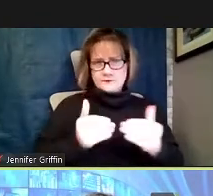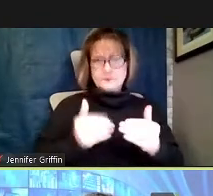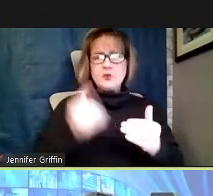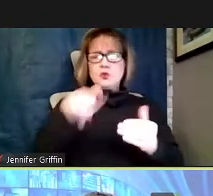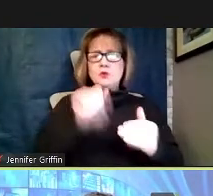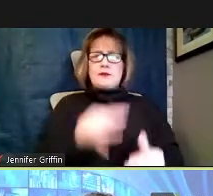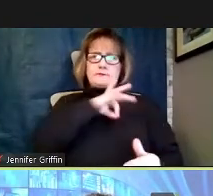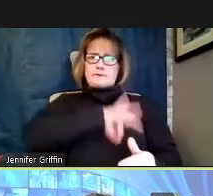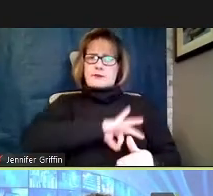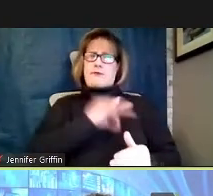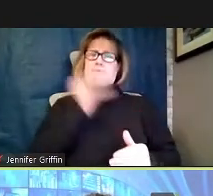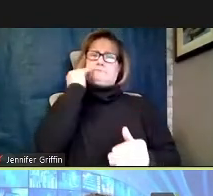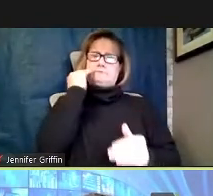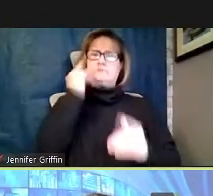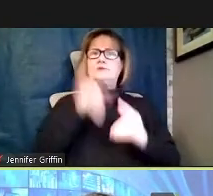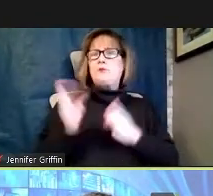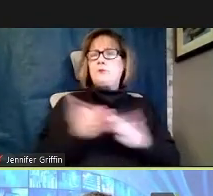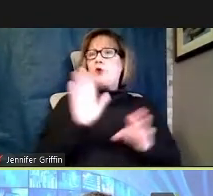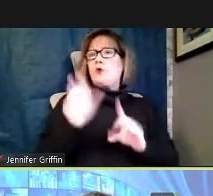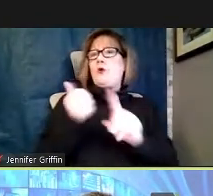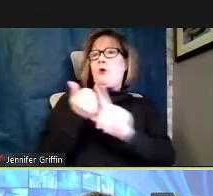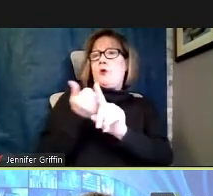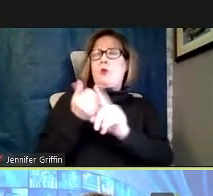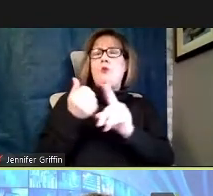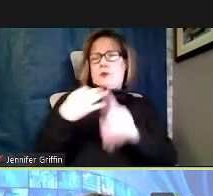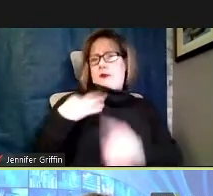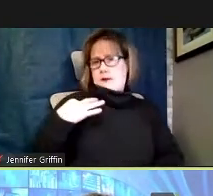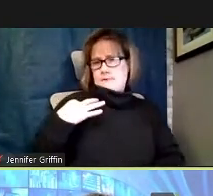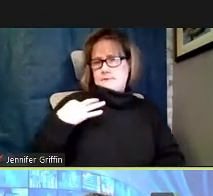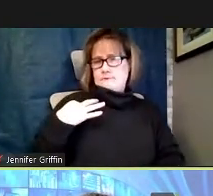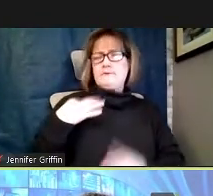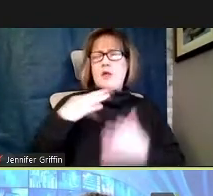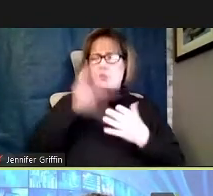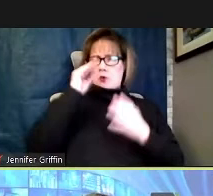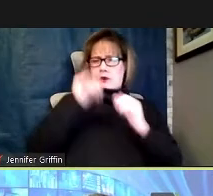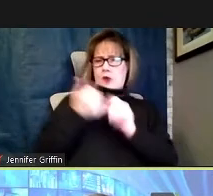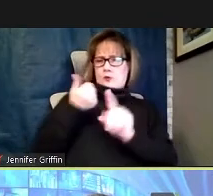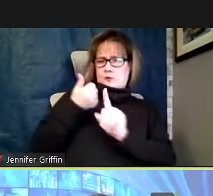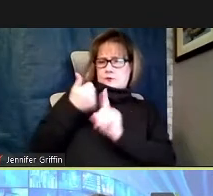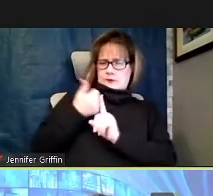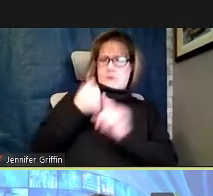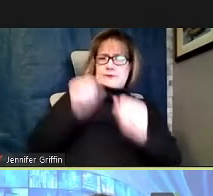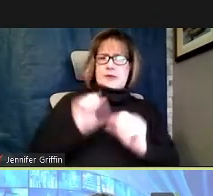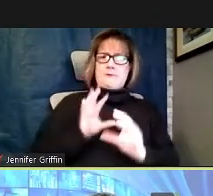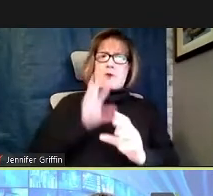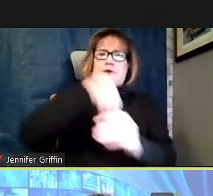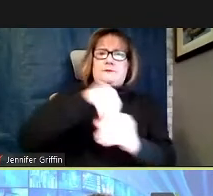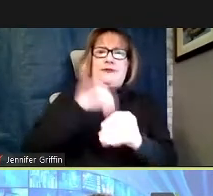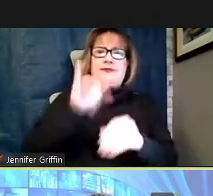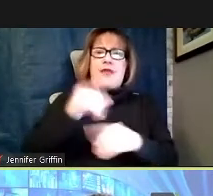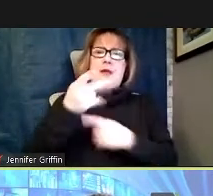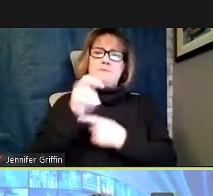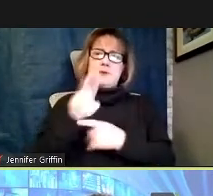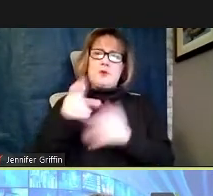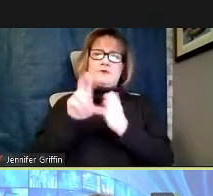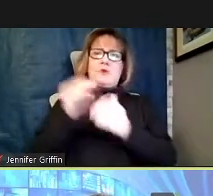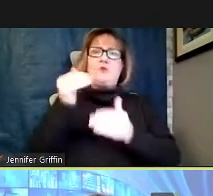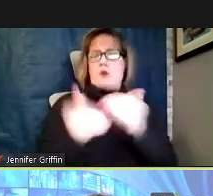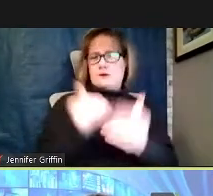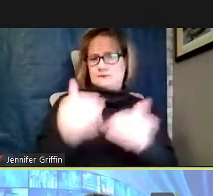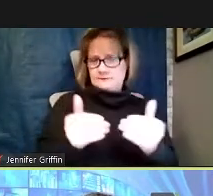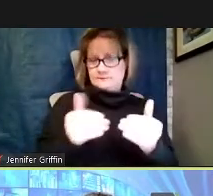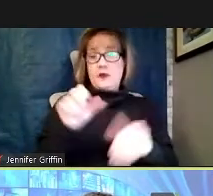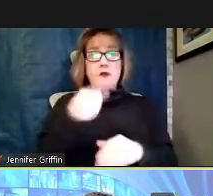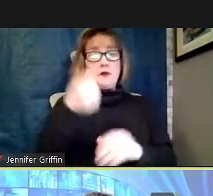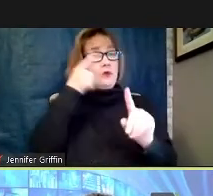gain insight into preparing your own applications and then learn how you yourselves can participate in the peer review process.